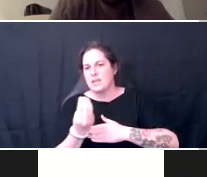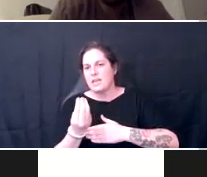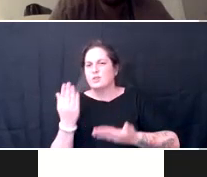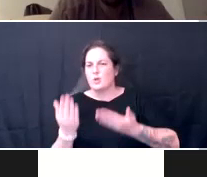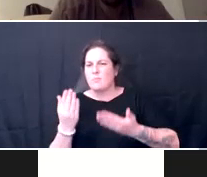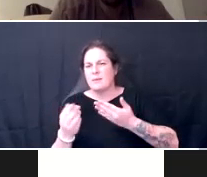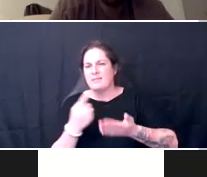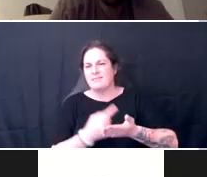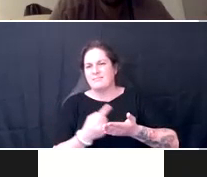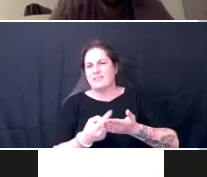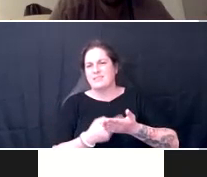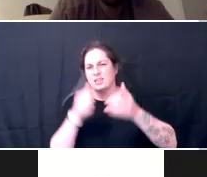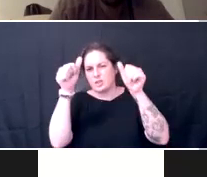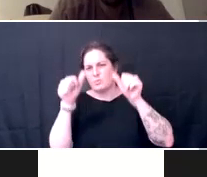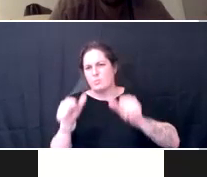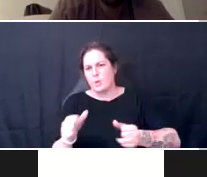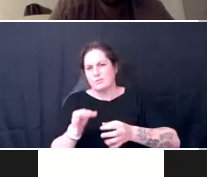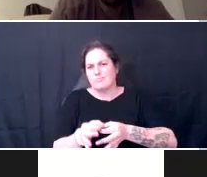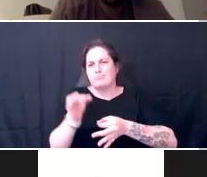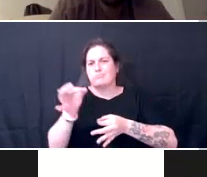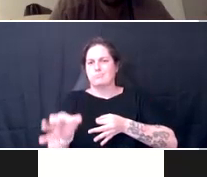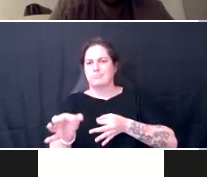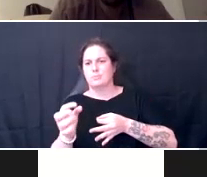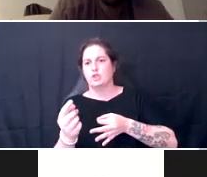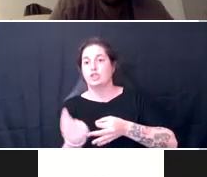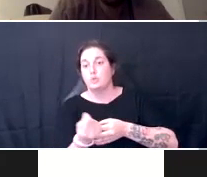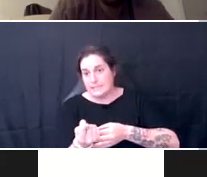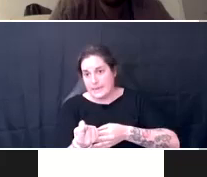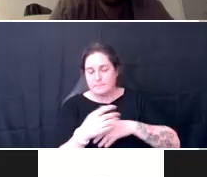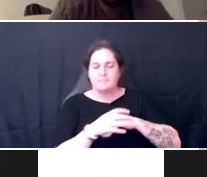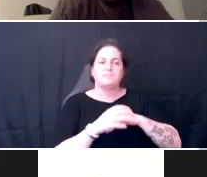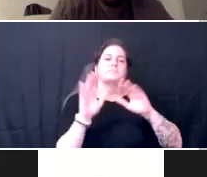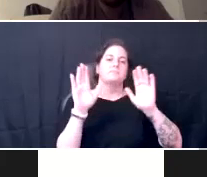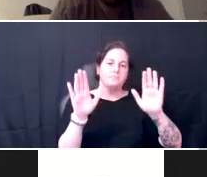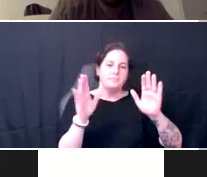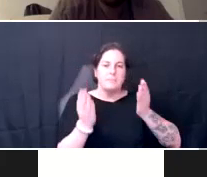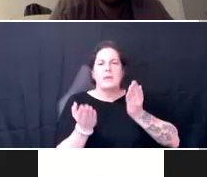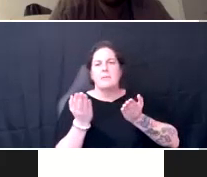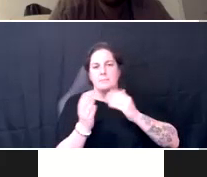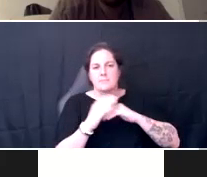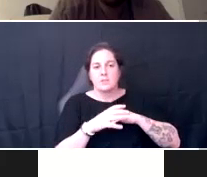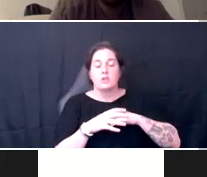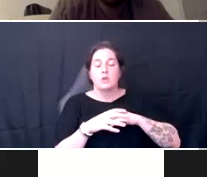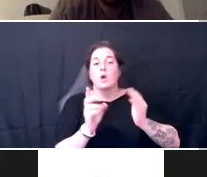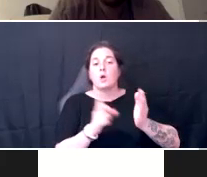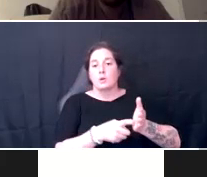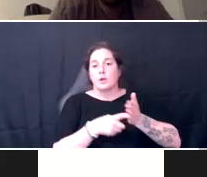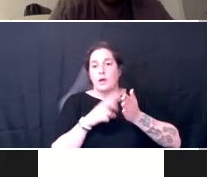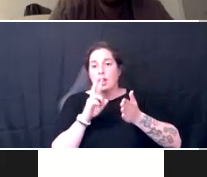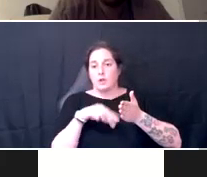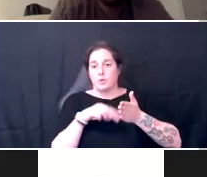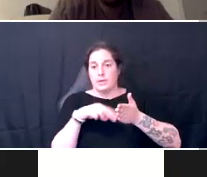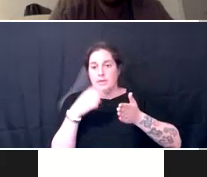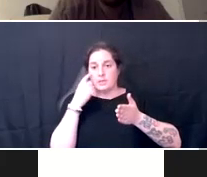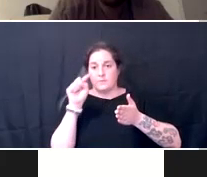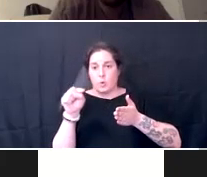So now, as far as the required readings, viewings for this topic area. So